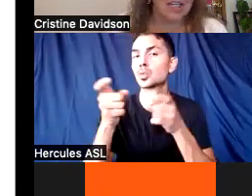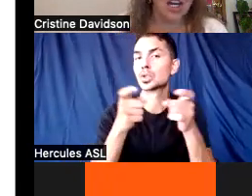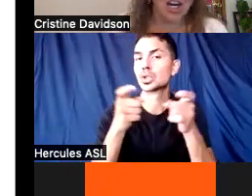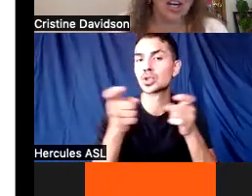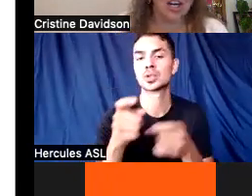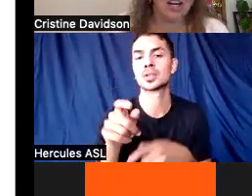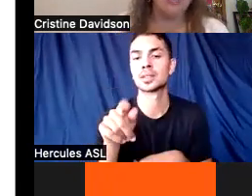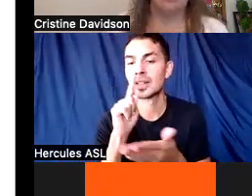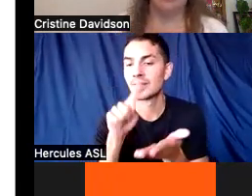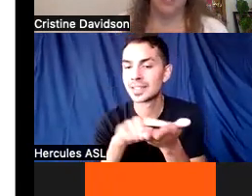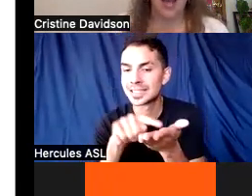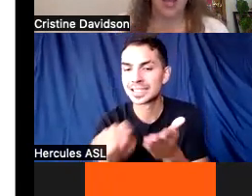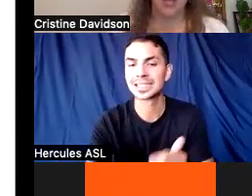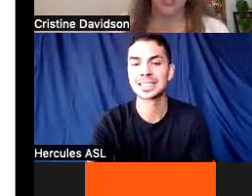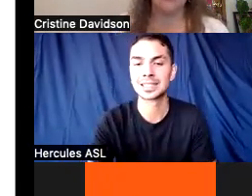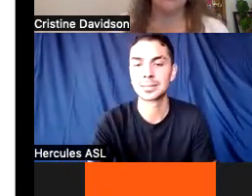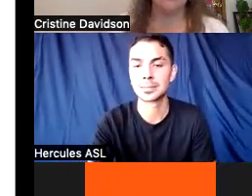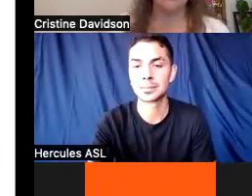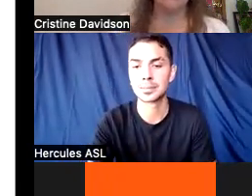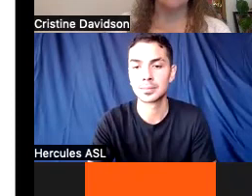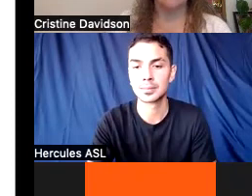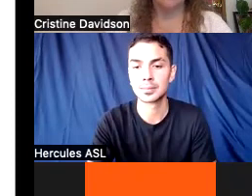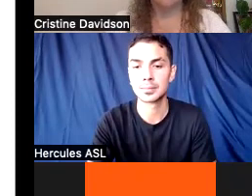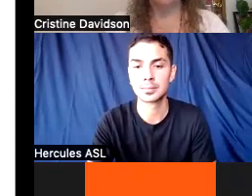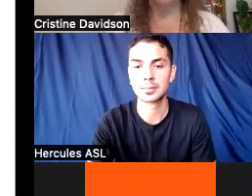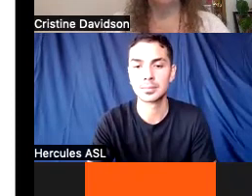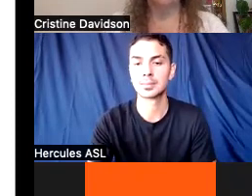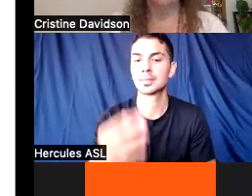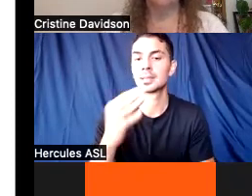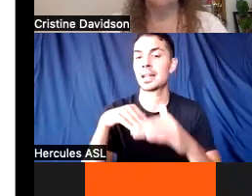on fire. Yes.